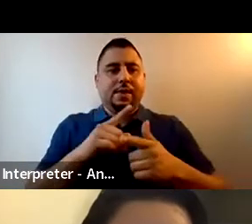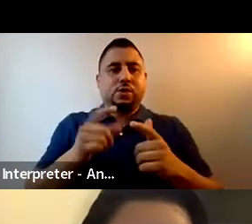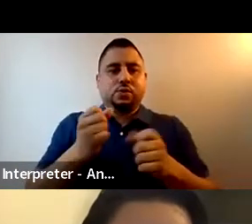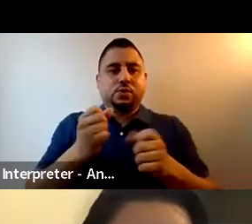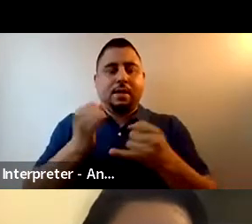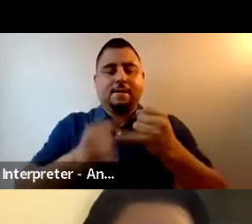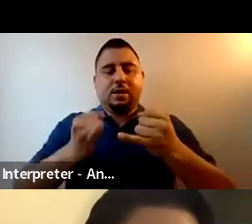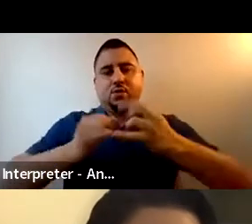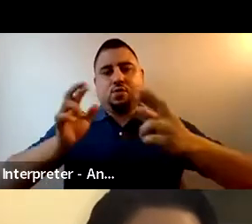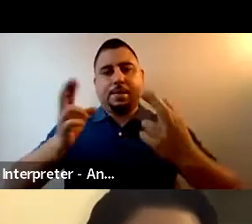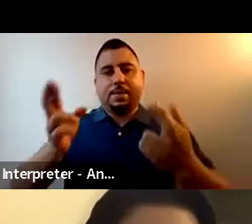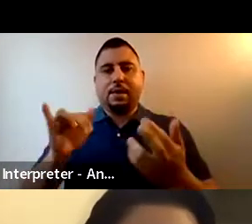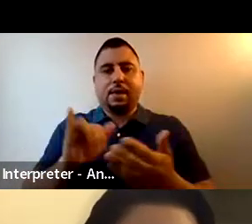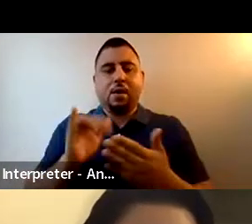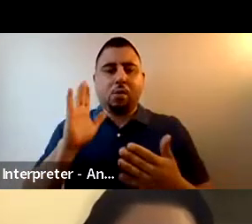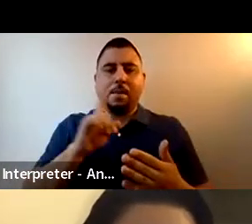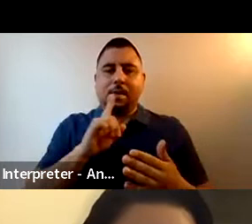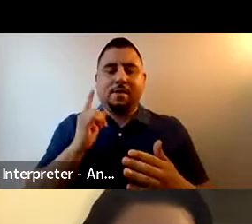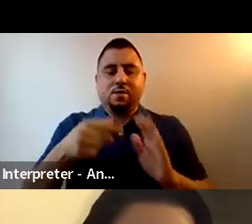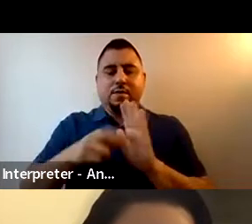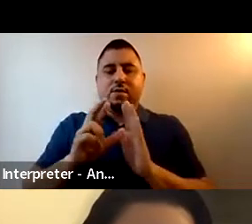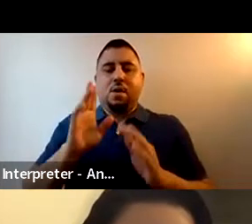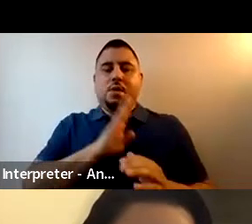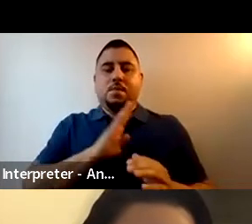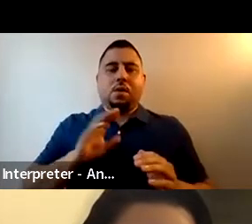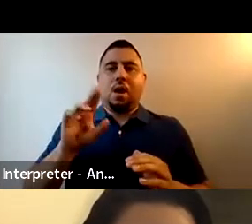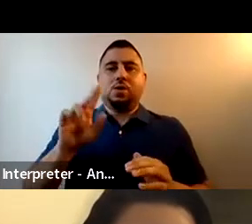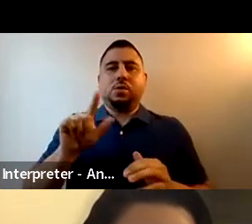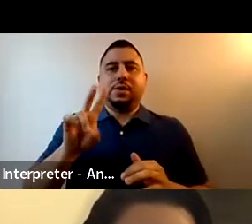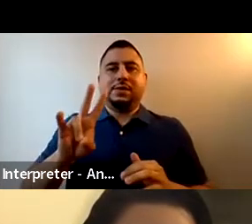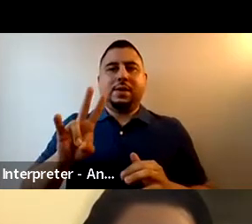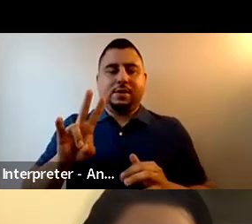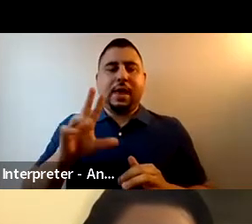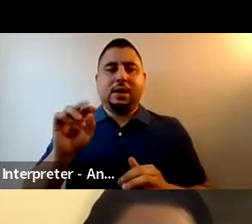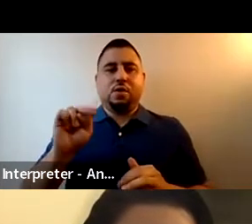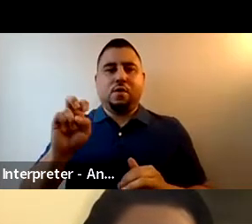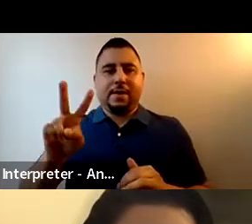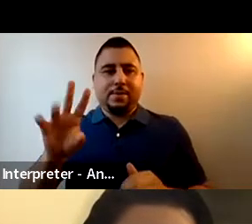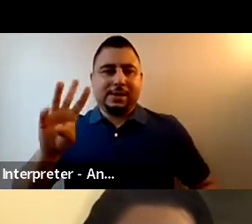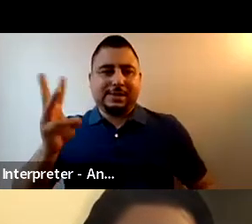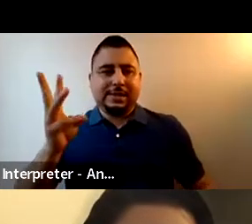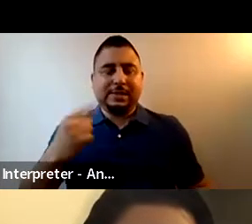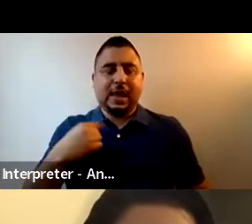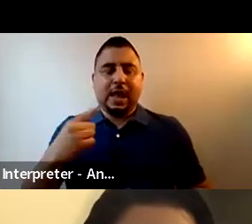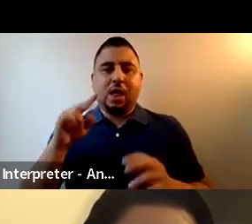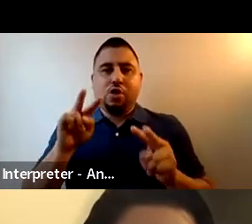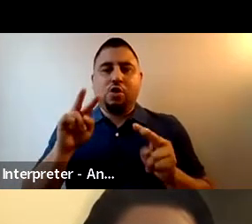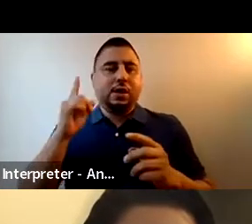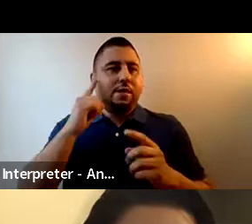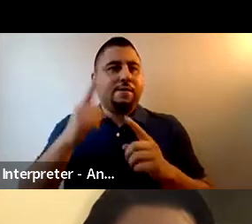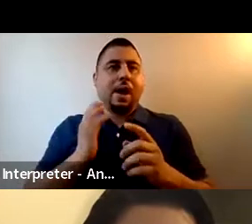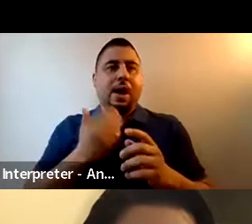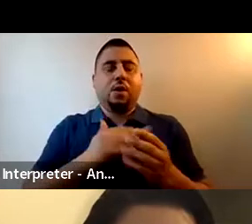final recommendations that'll be before the board October 27th and November 10th. I look forward to hearing from our community. Thank you.